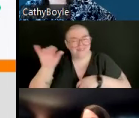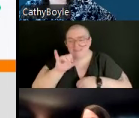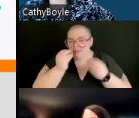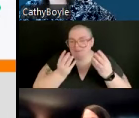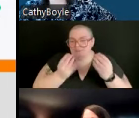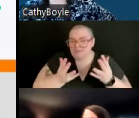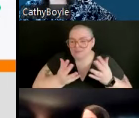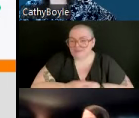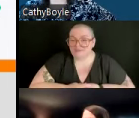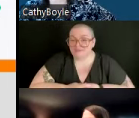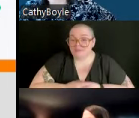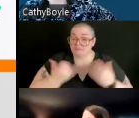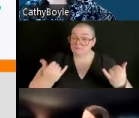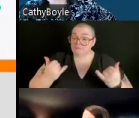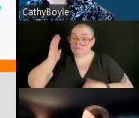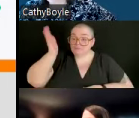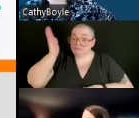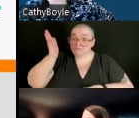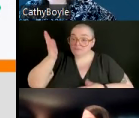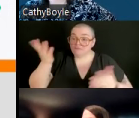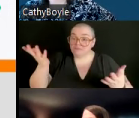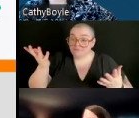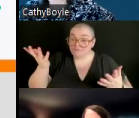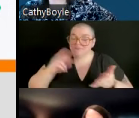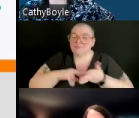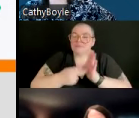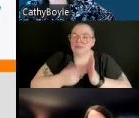This entire evening is an exercise in